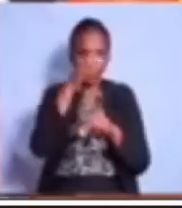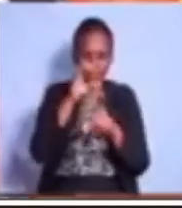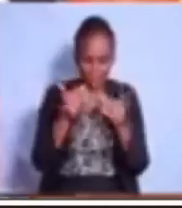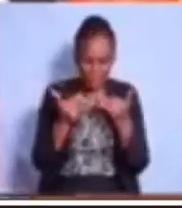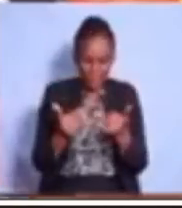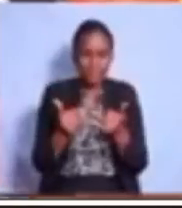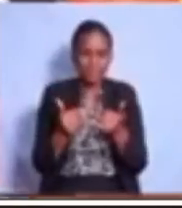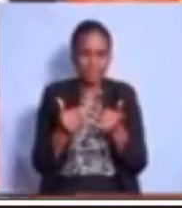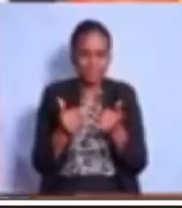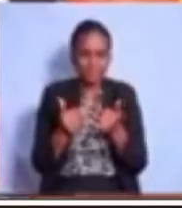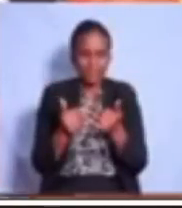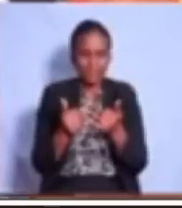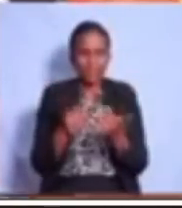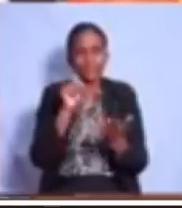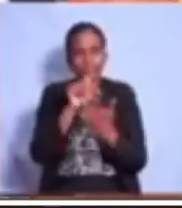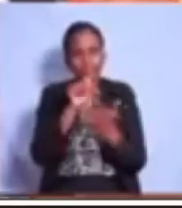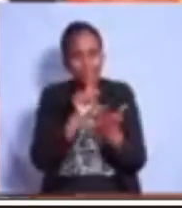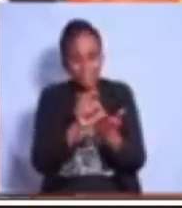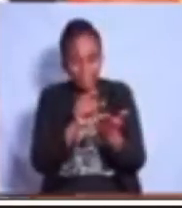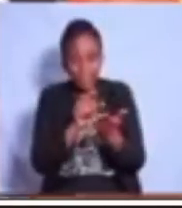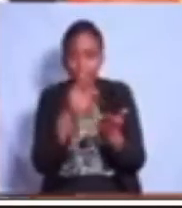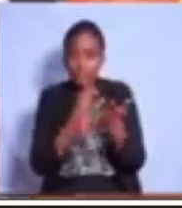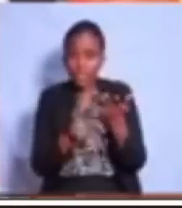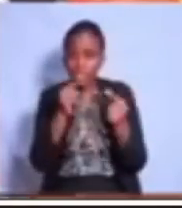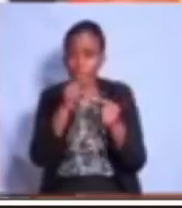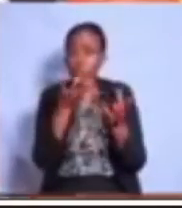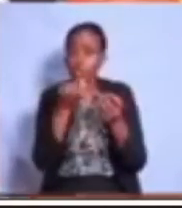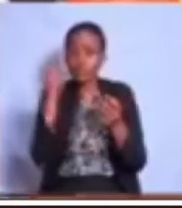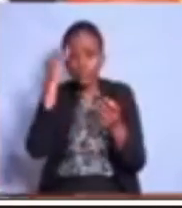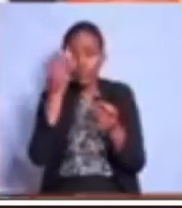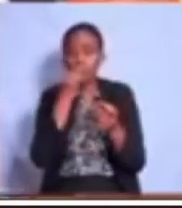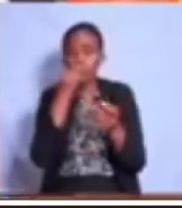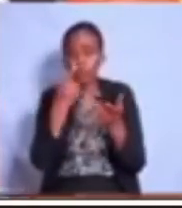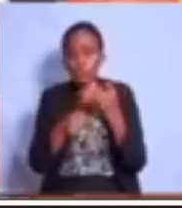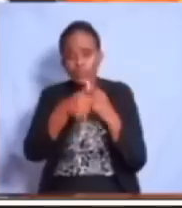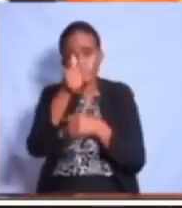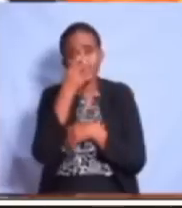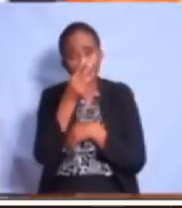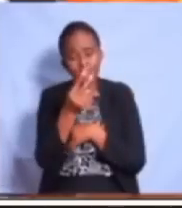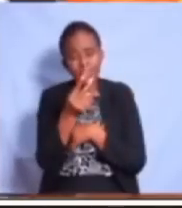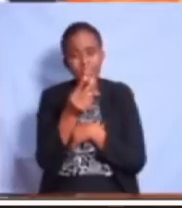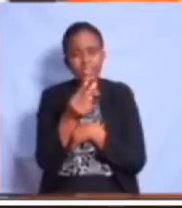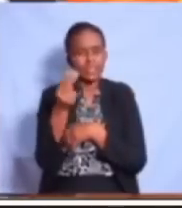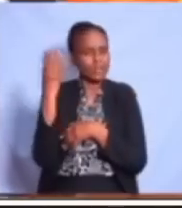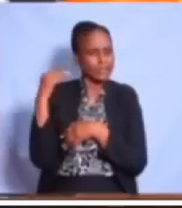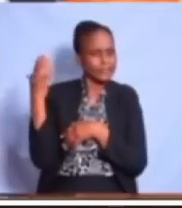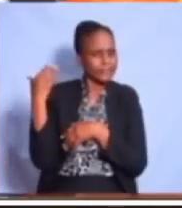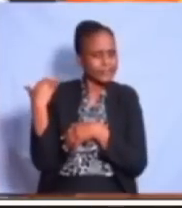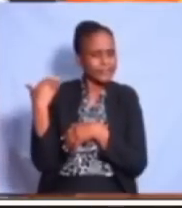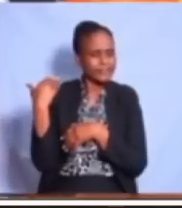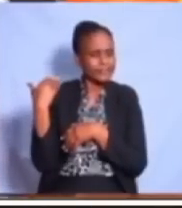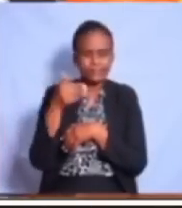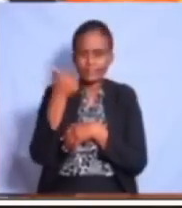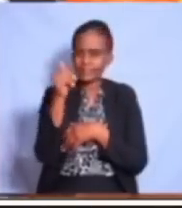present. The test of the pudding is in the eating. You have seen in the last